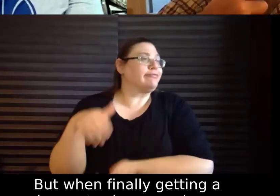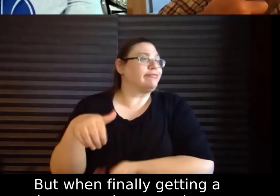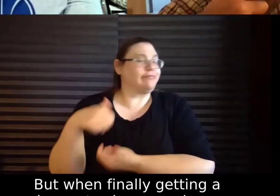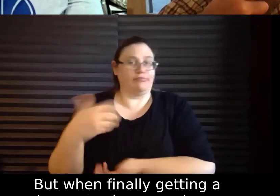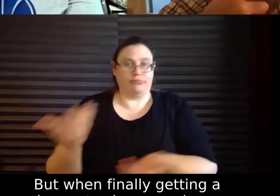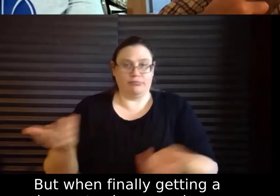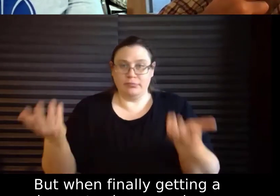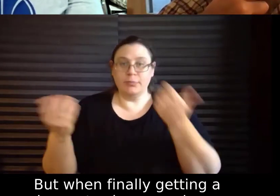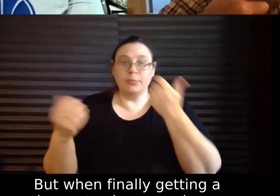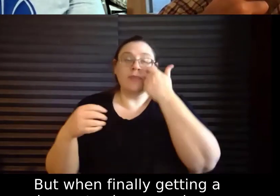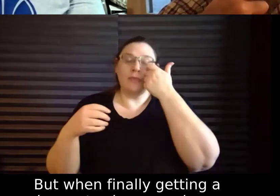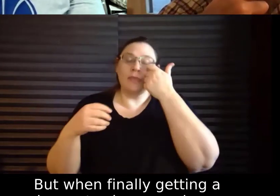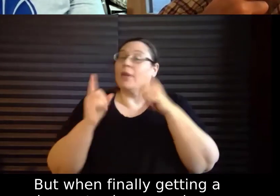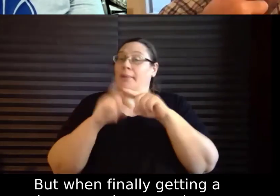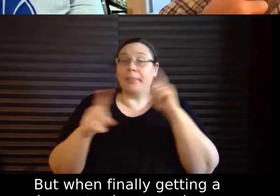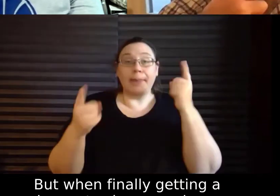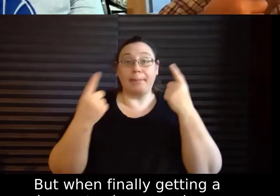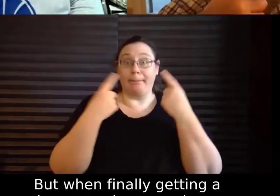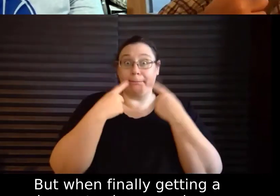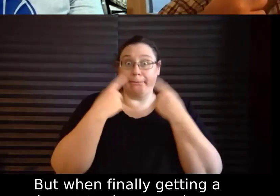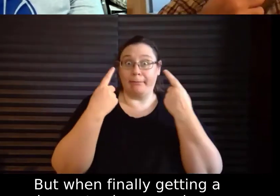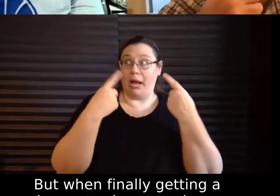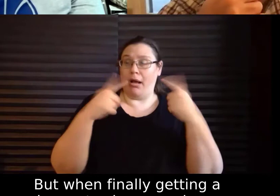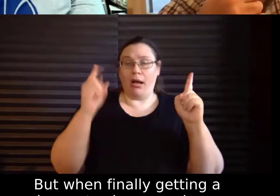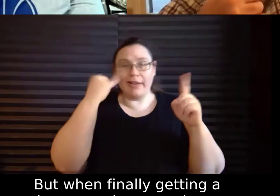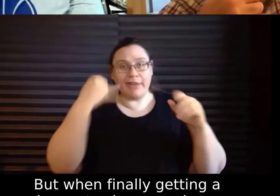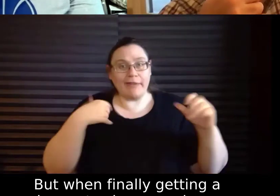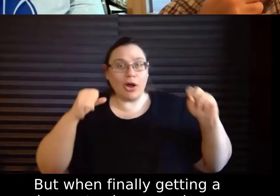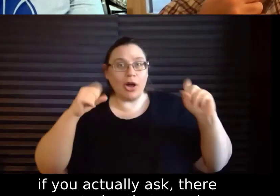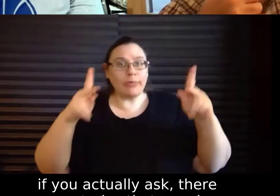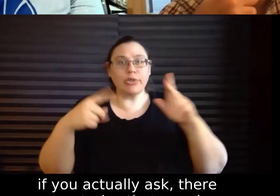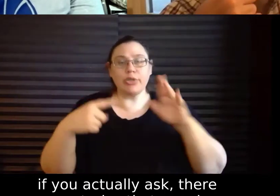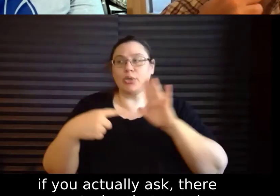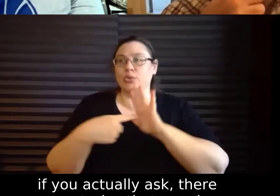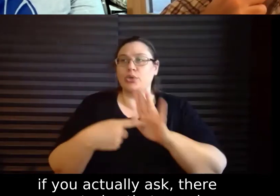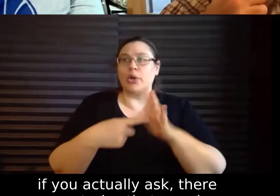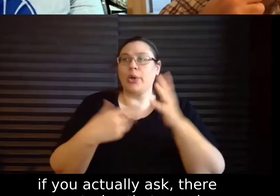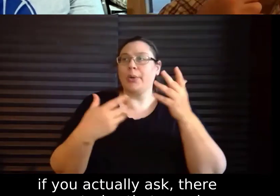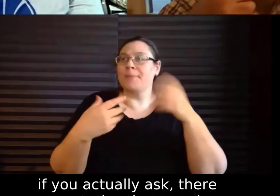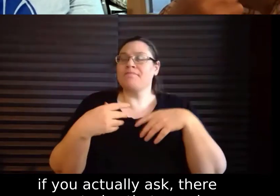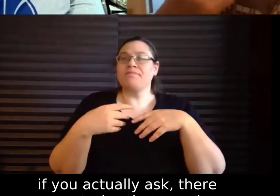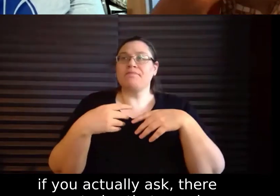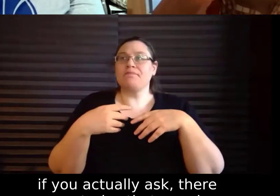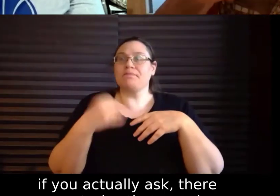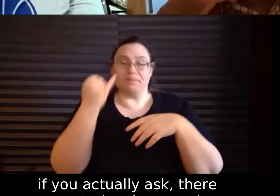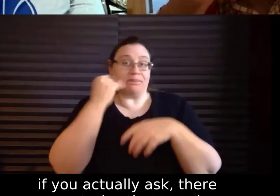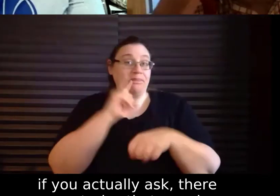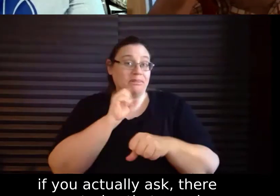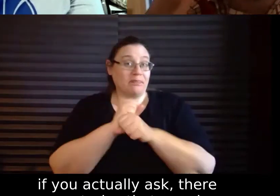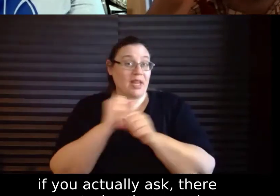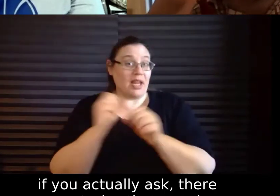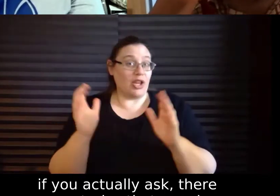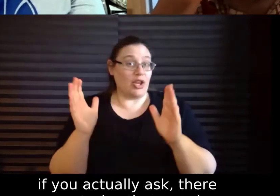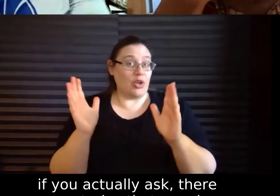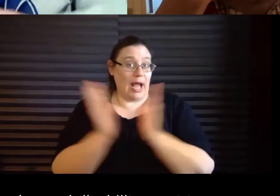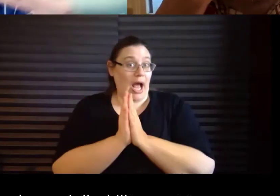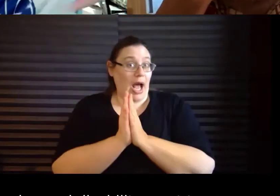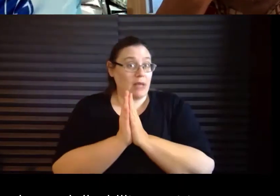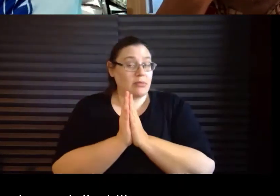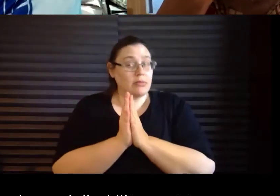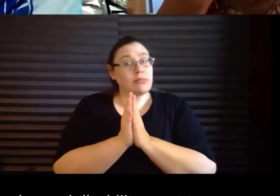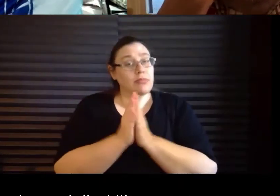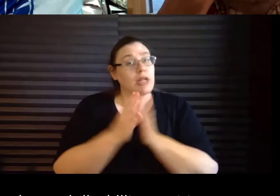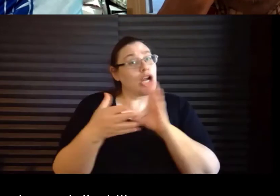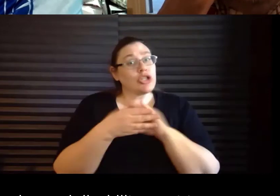when, finally getting a chance to show, if you actually ask, there are stories that people